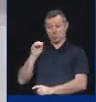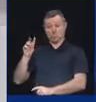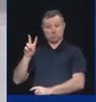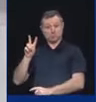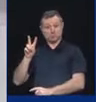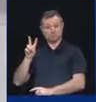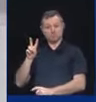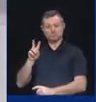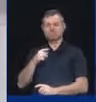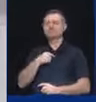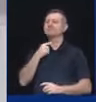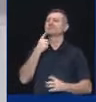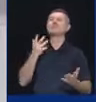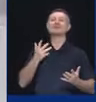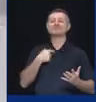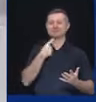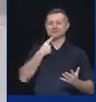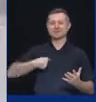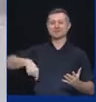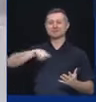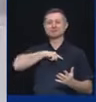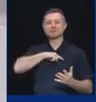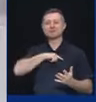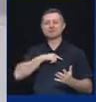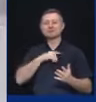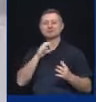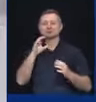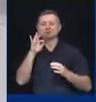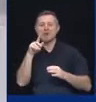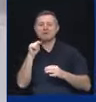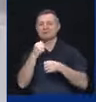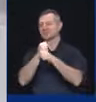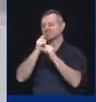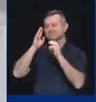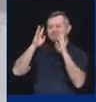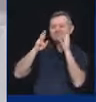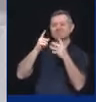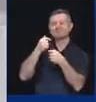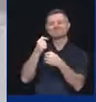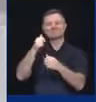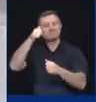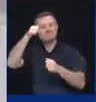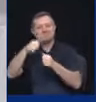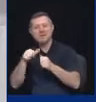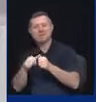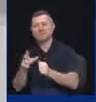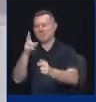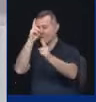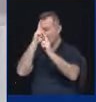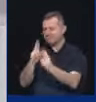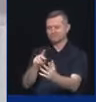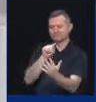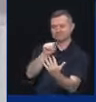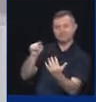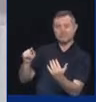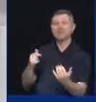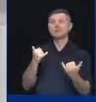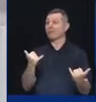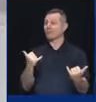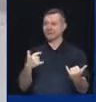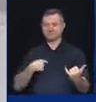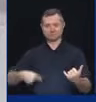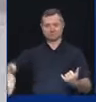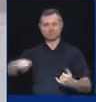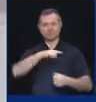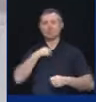craft as filmmakers can help us mourn, remember, and honor. Now let us begin to use our craft to